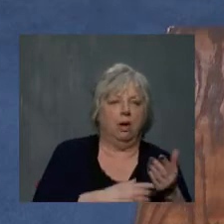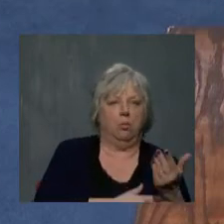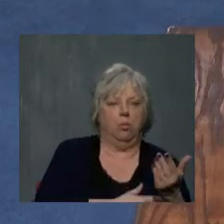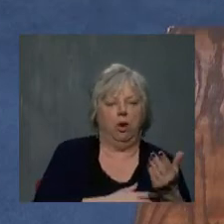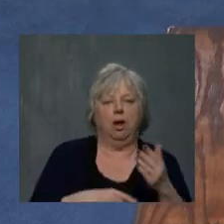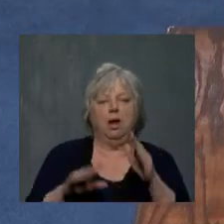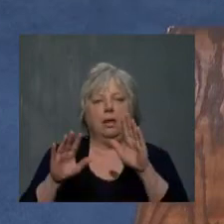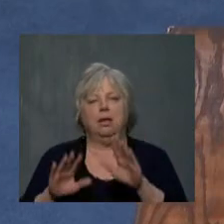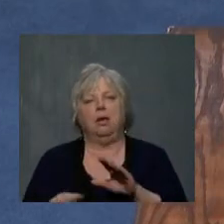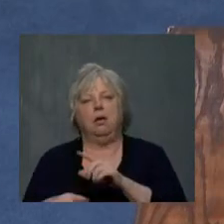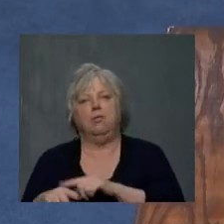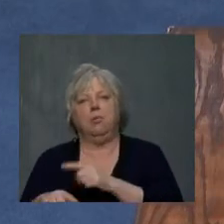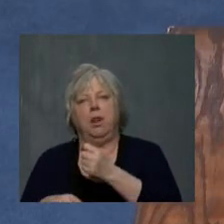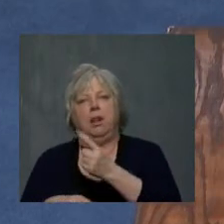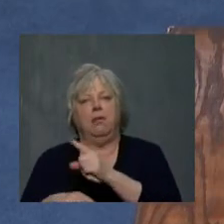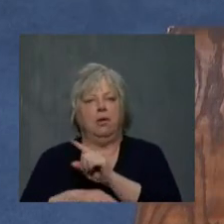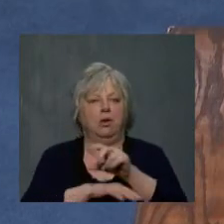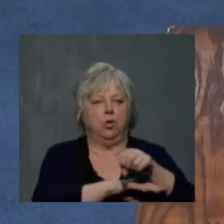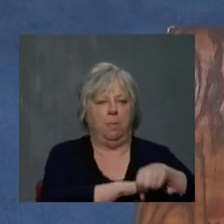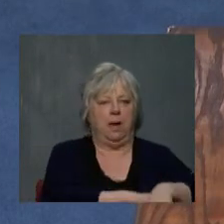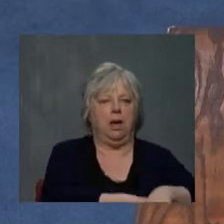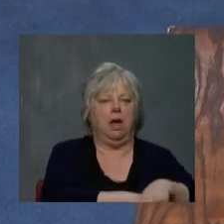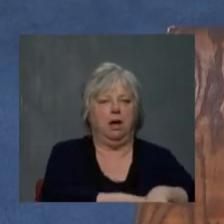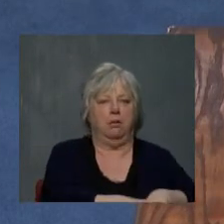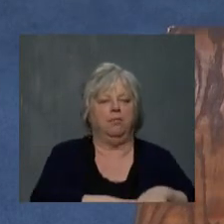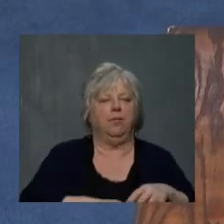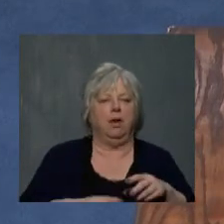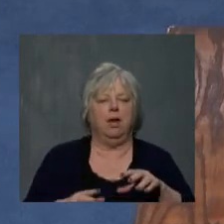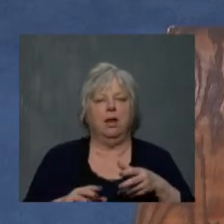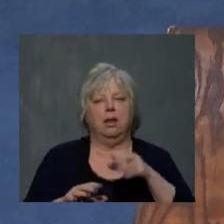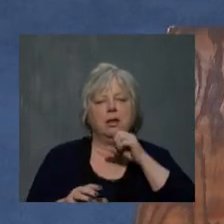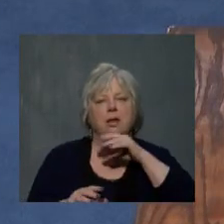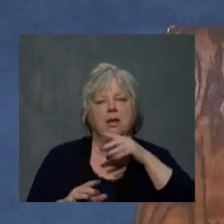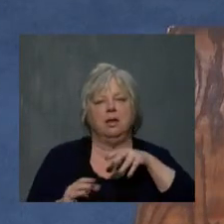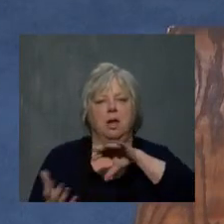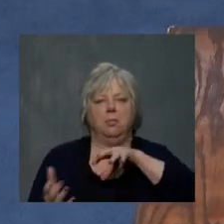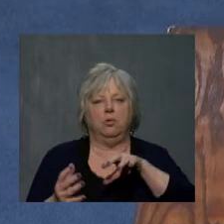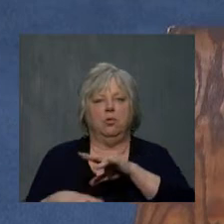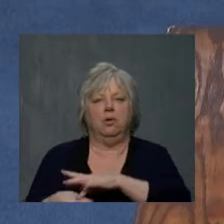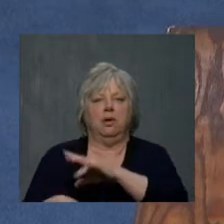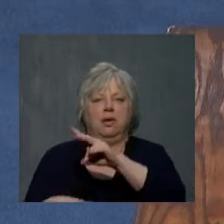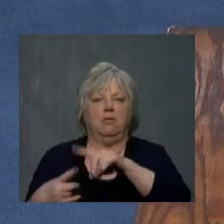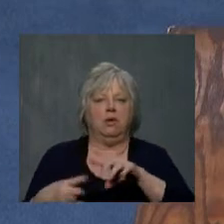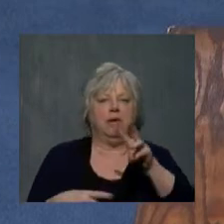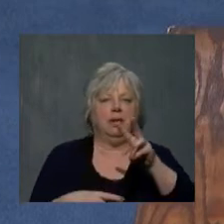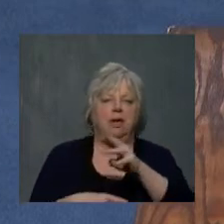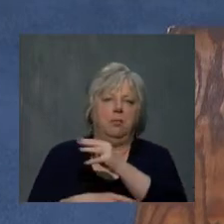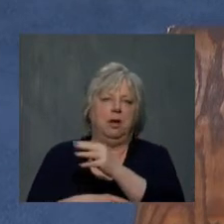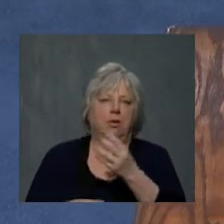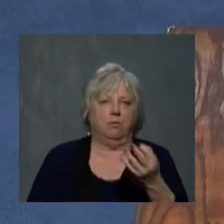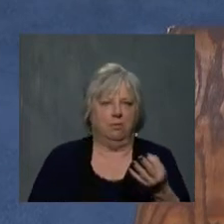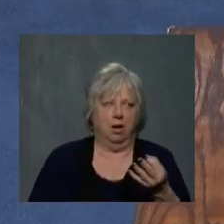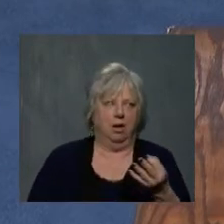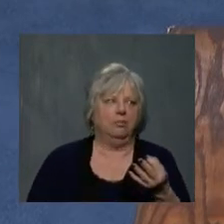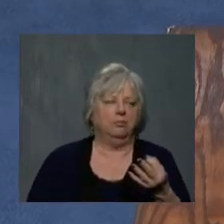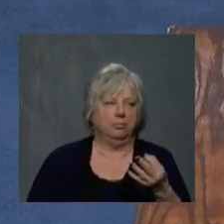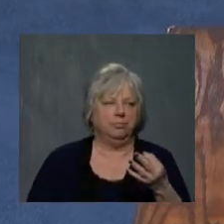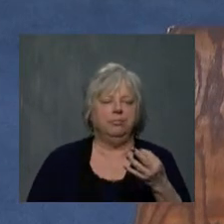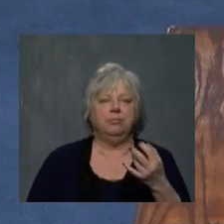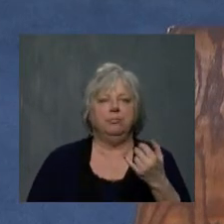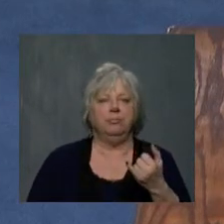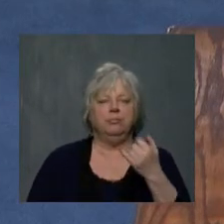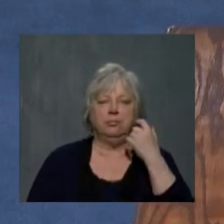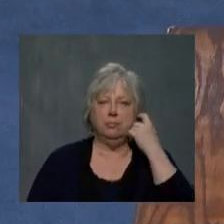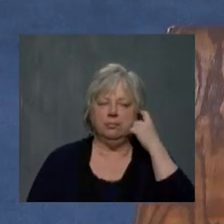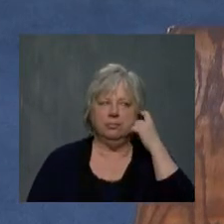Sunday from 11 a.m. to midnight. The dumpster hours, 7 a.m. to 6 p.m. Monday through Friday. Now,